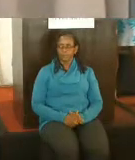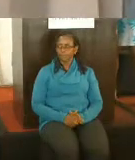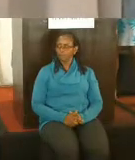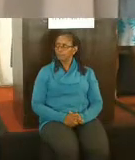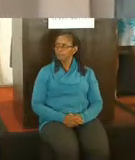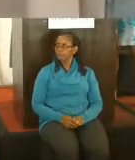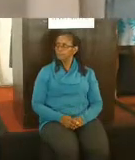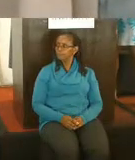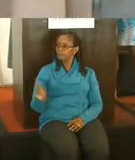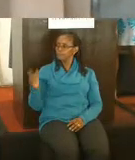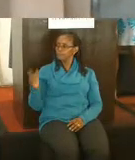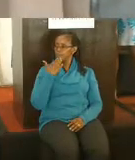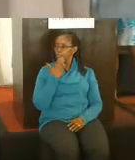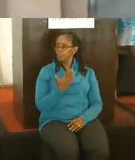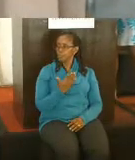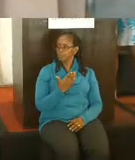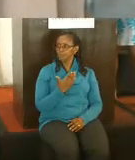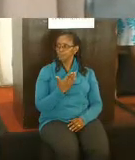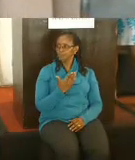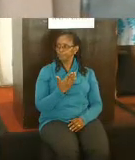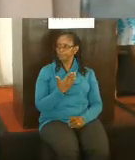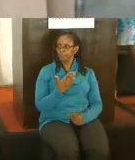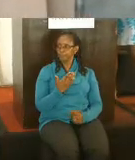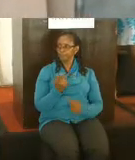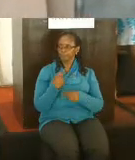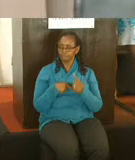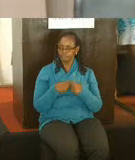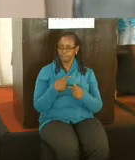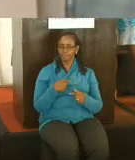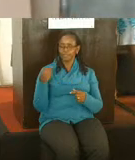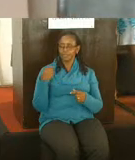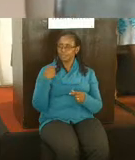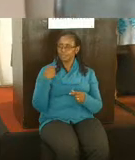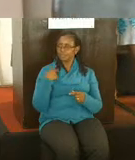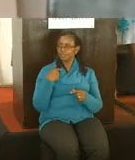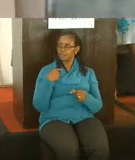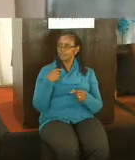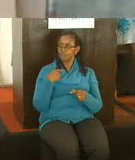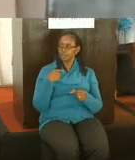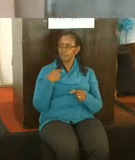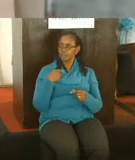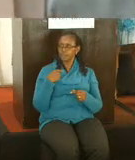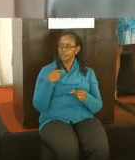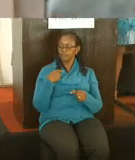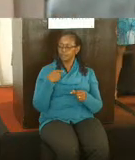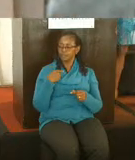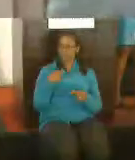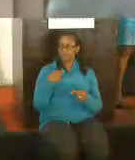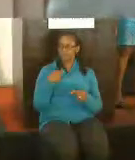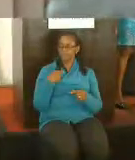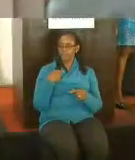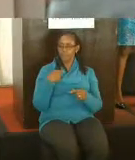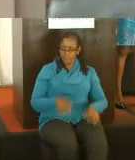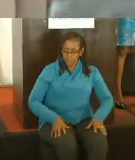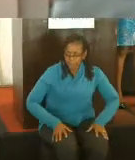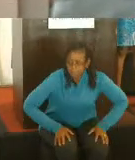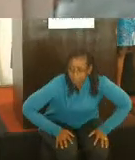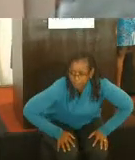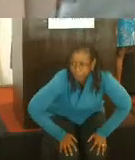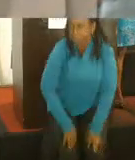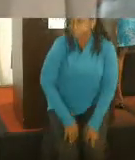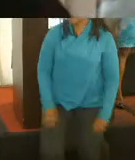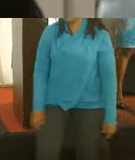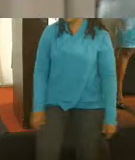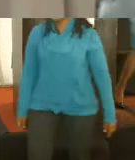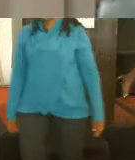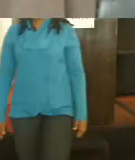uh thank you very much for that extensive introduction uh ladies and gentlemen uh welcome